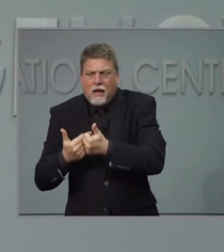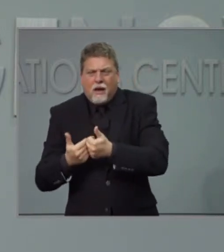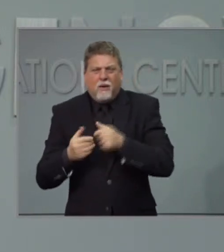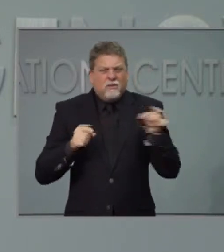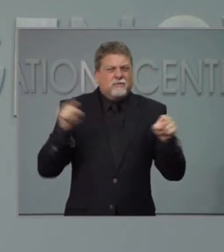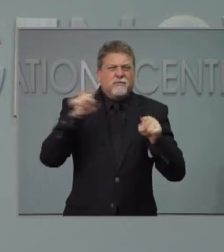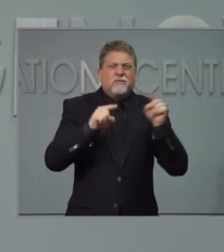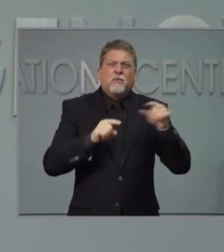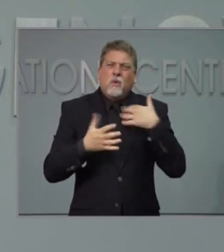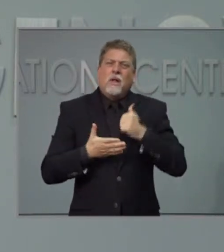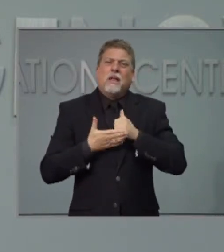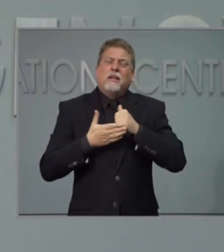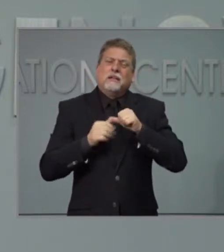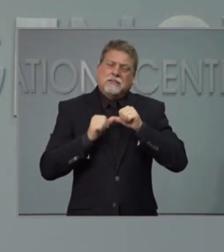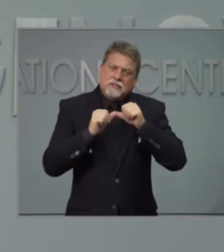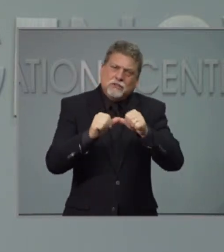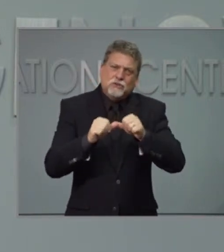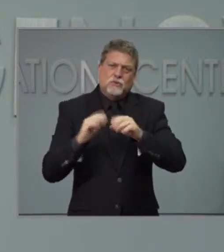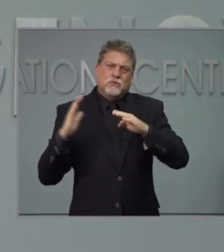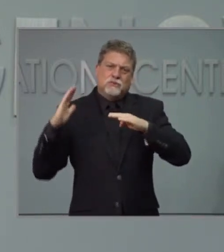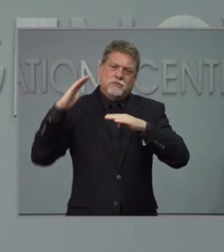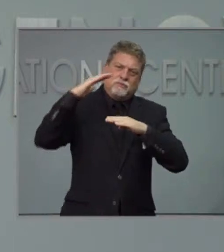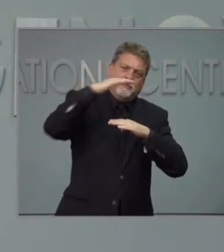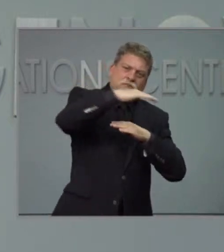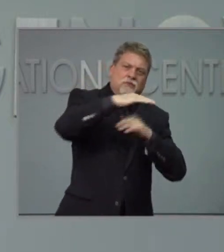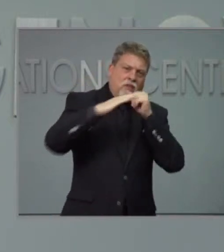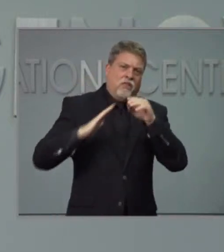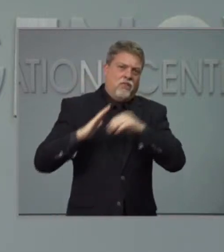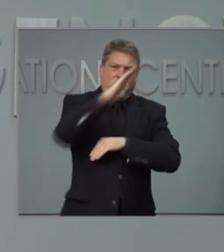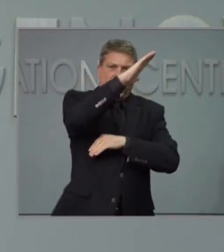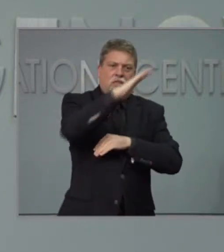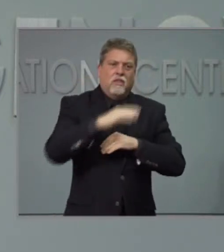protect the capacity in our healthcare system. Thanks.